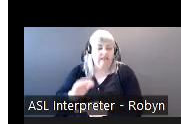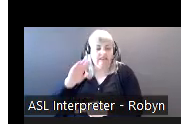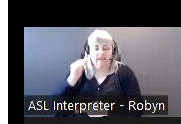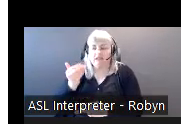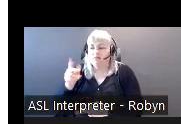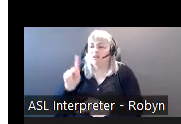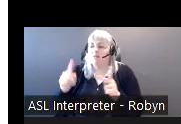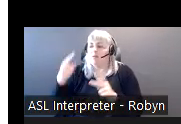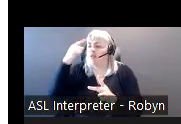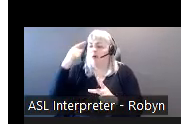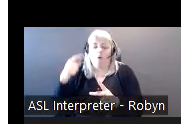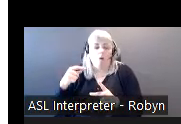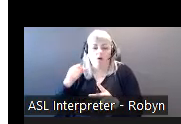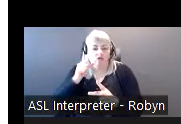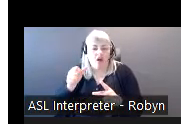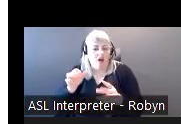seen as worthy.